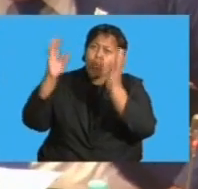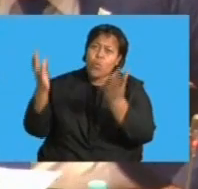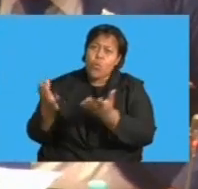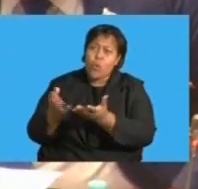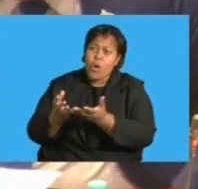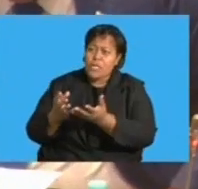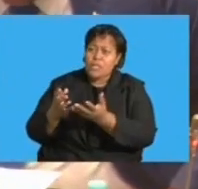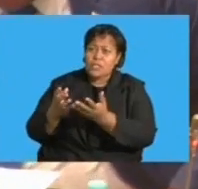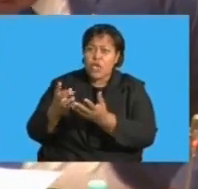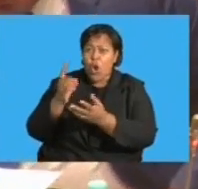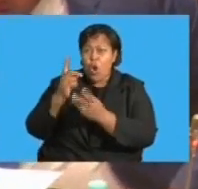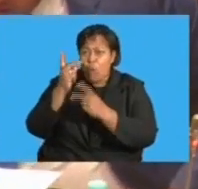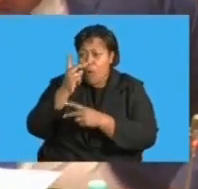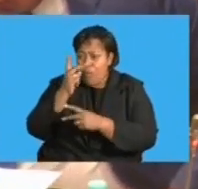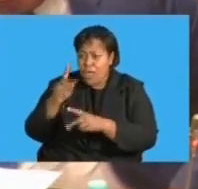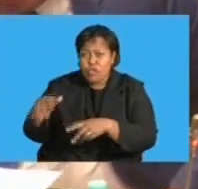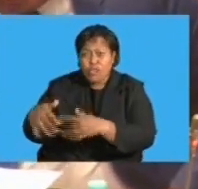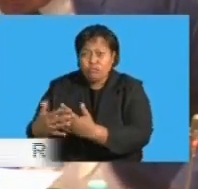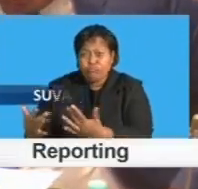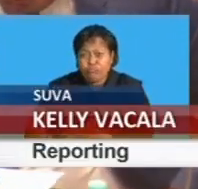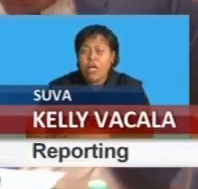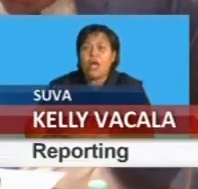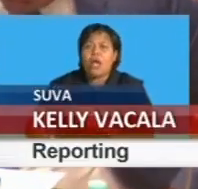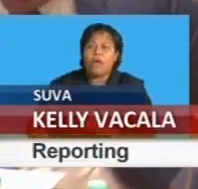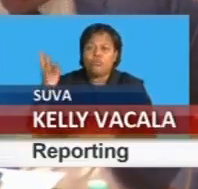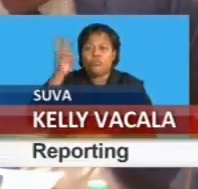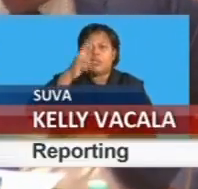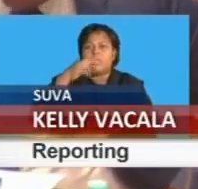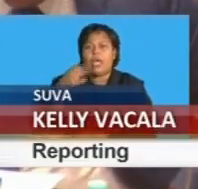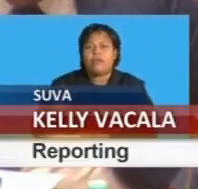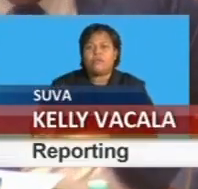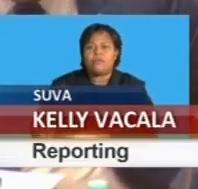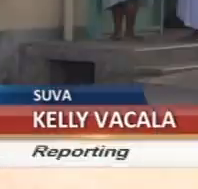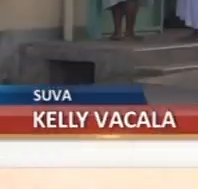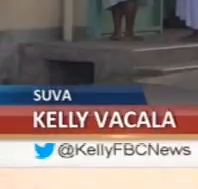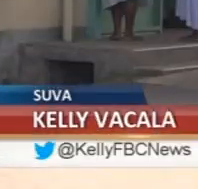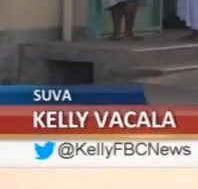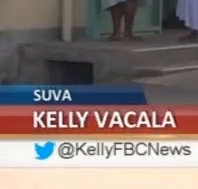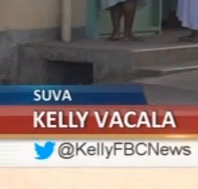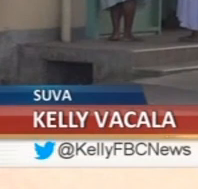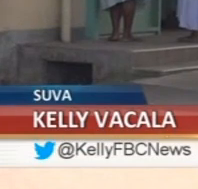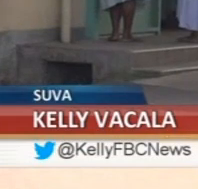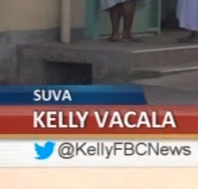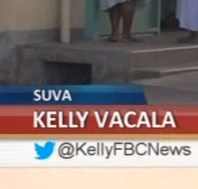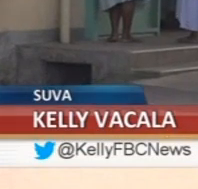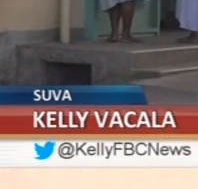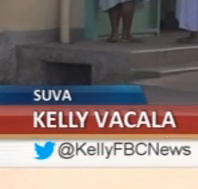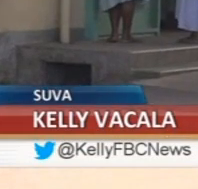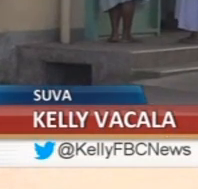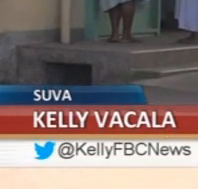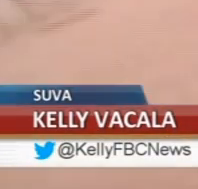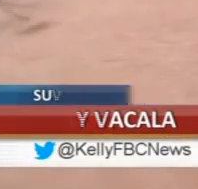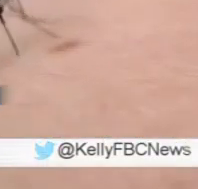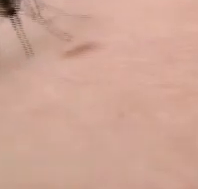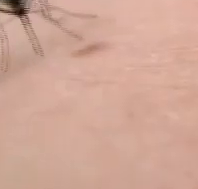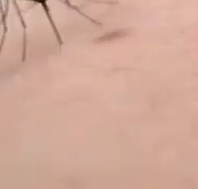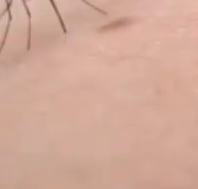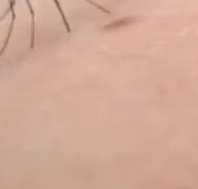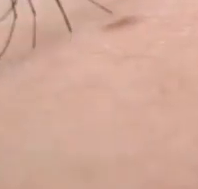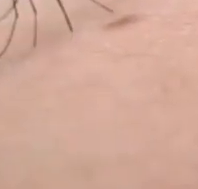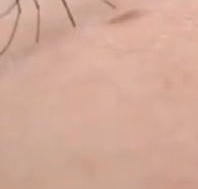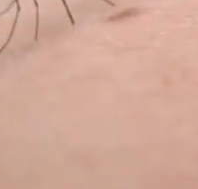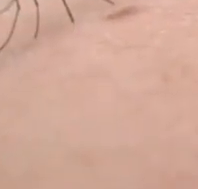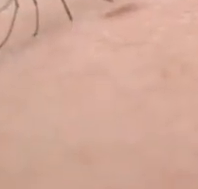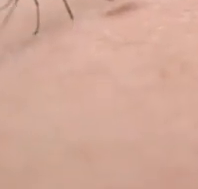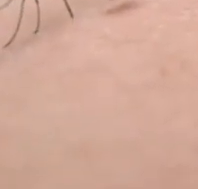risk from dengue. The Health Minister today revealed in Parliament that more than 100 countries have had a dengue